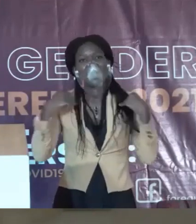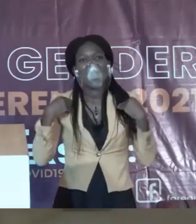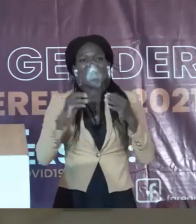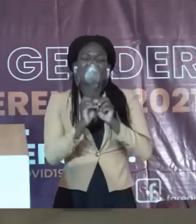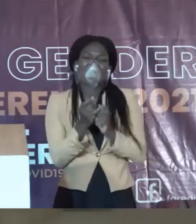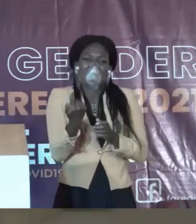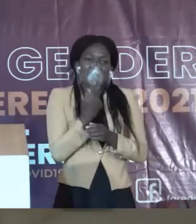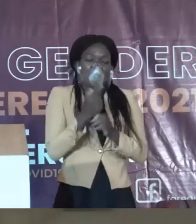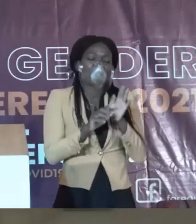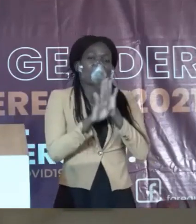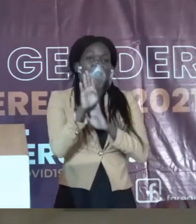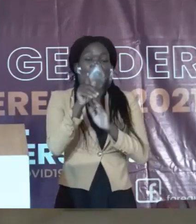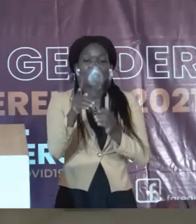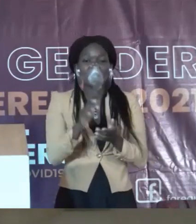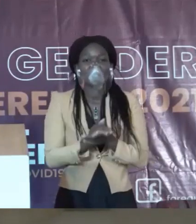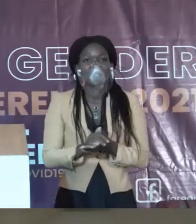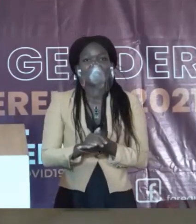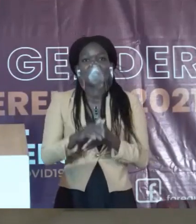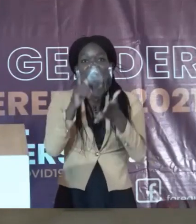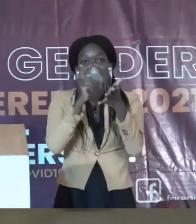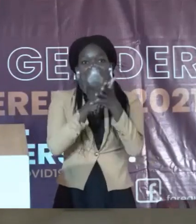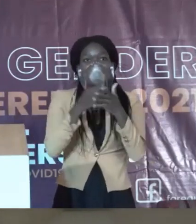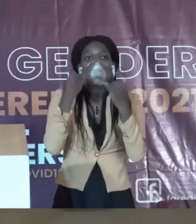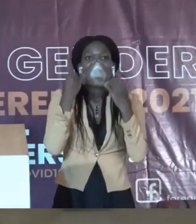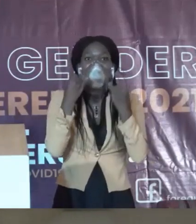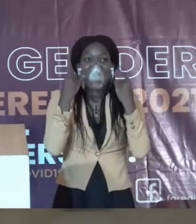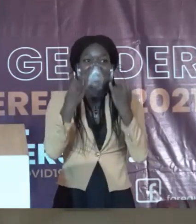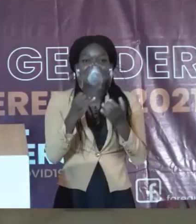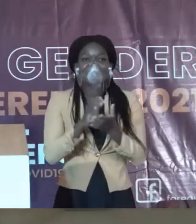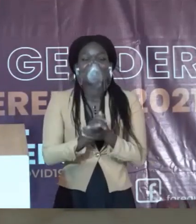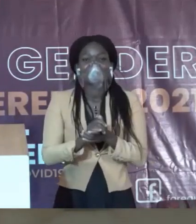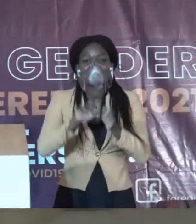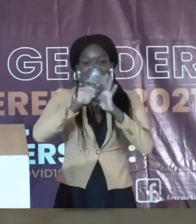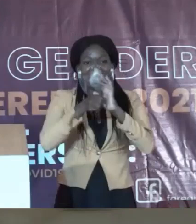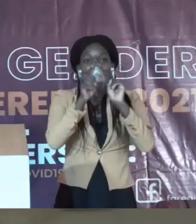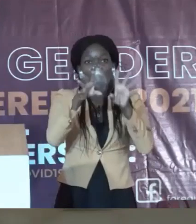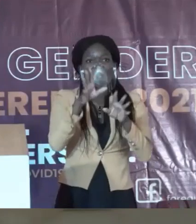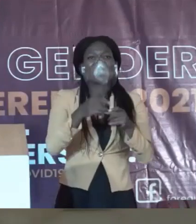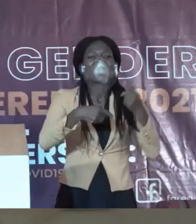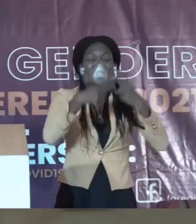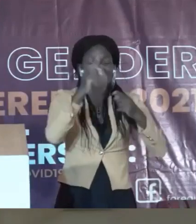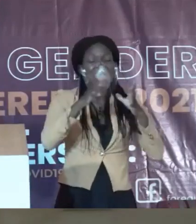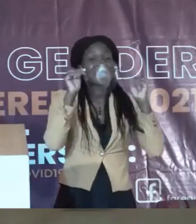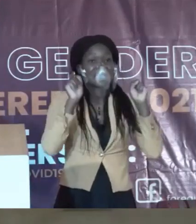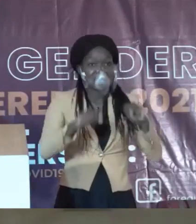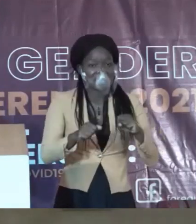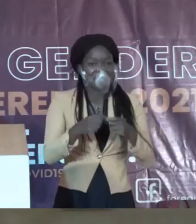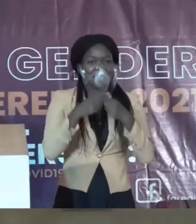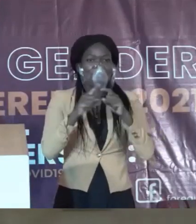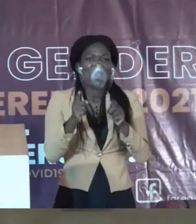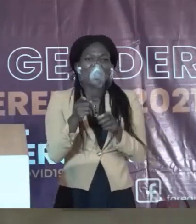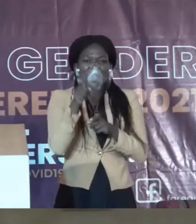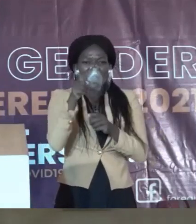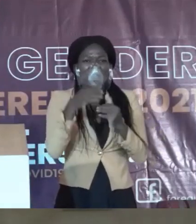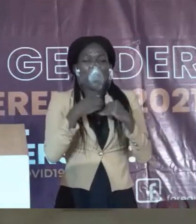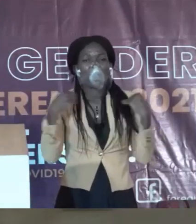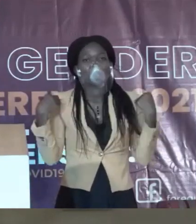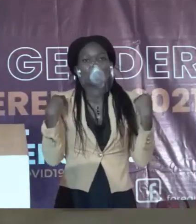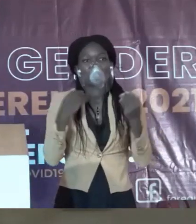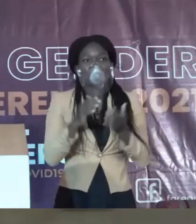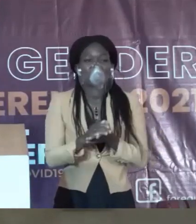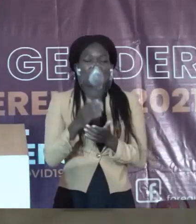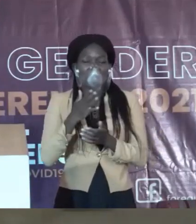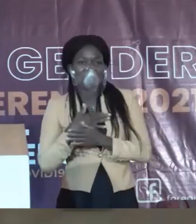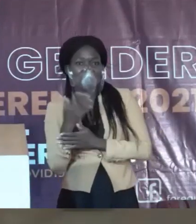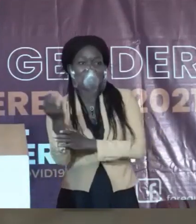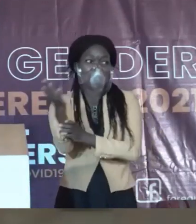development. Issues of COVID, to say much as it's a challenge, but it's also an opportunity where we can come